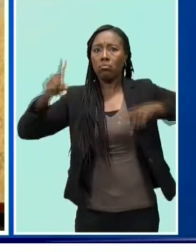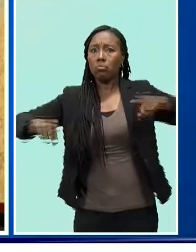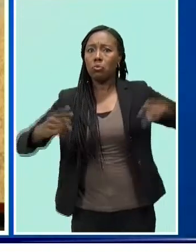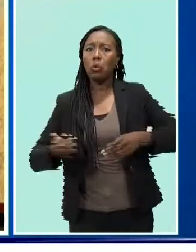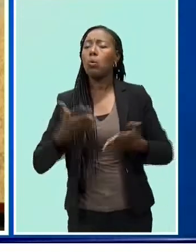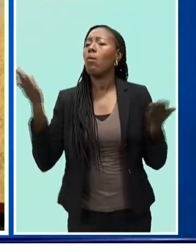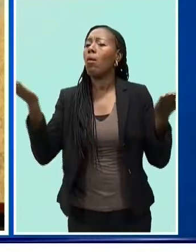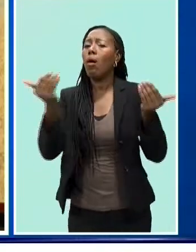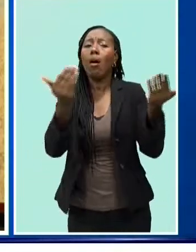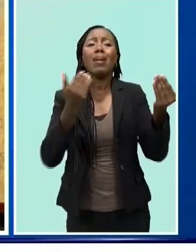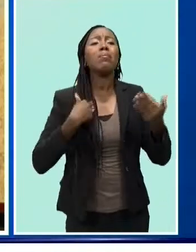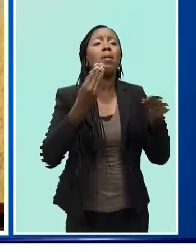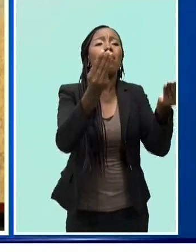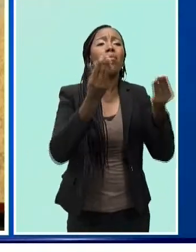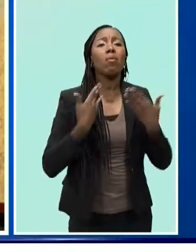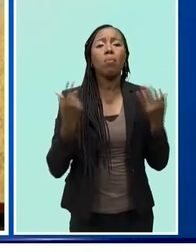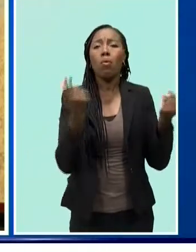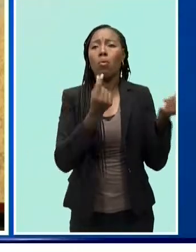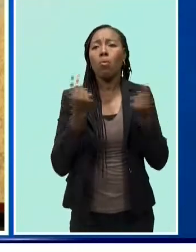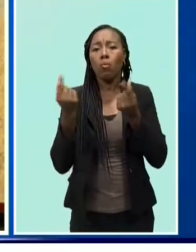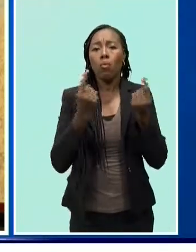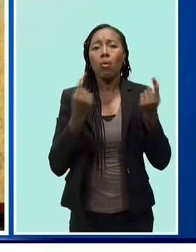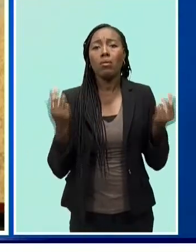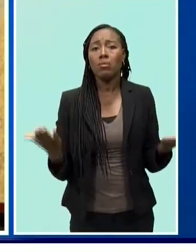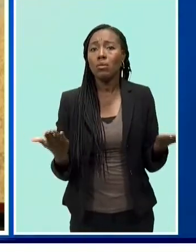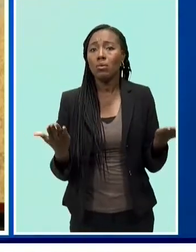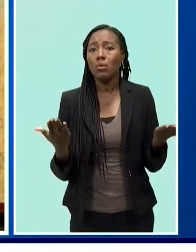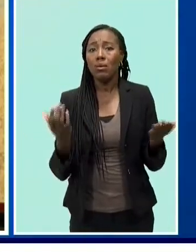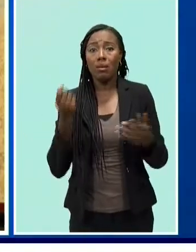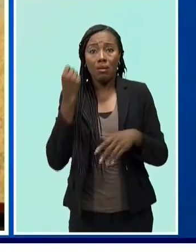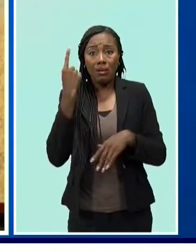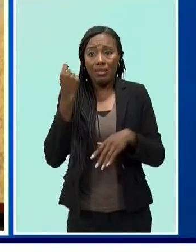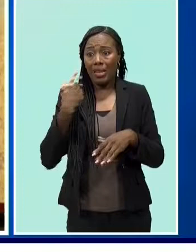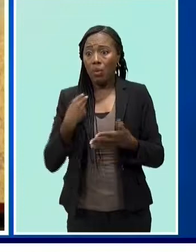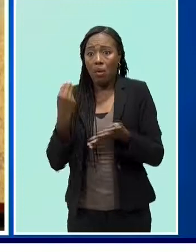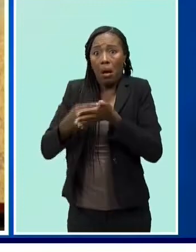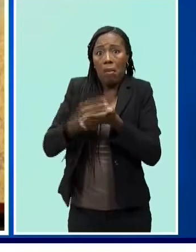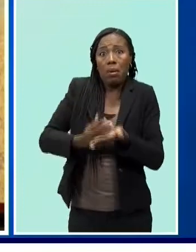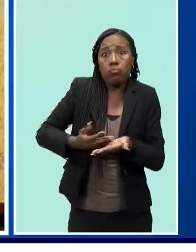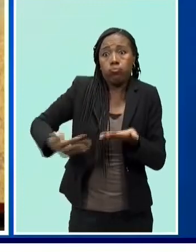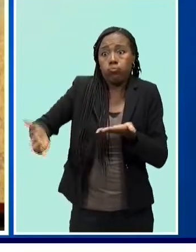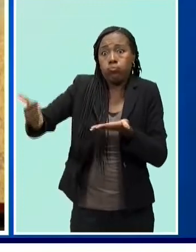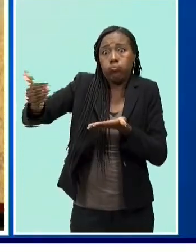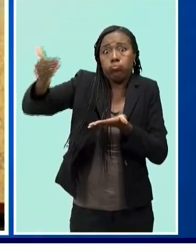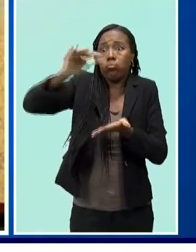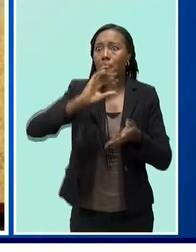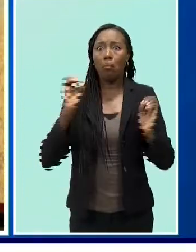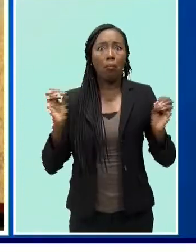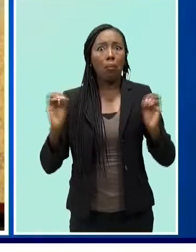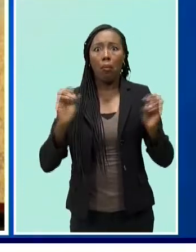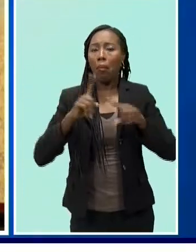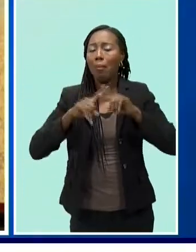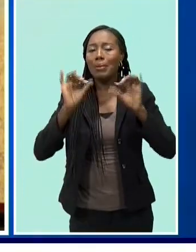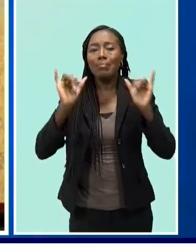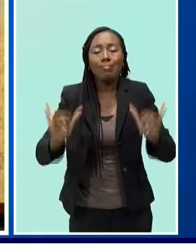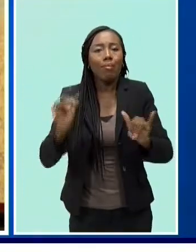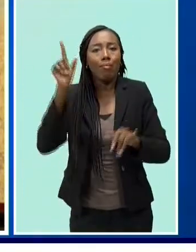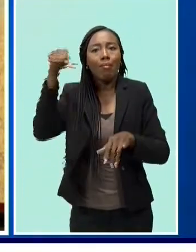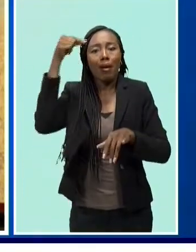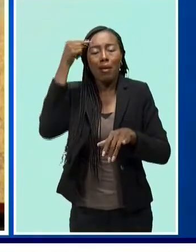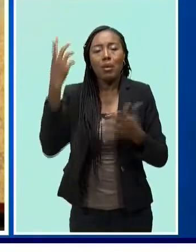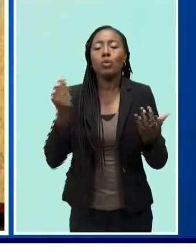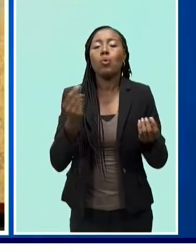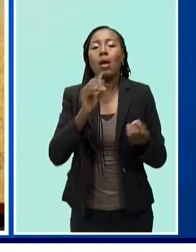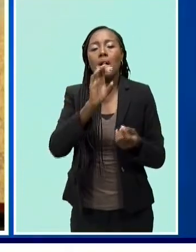want to know what it is that we've done. We didn't get a raise in money, but we were able to purchase, and you'll soon see the government of Barbados has bought what they call a